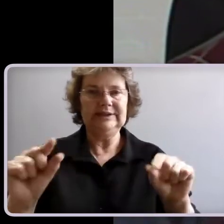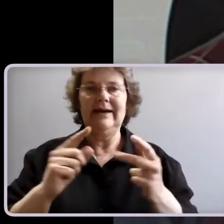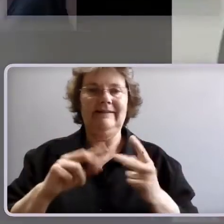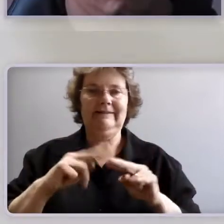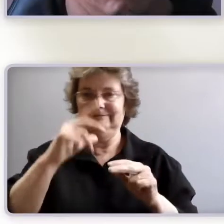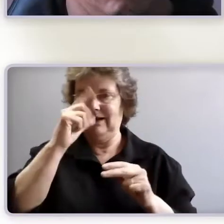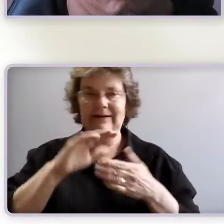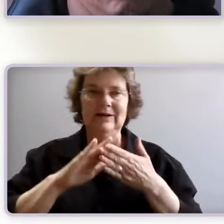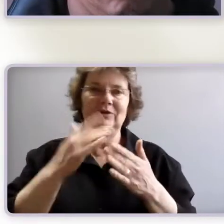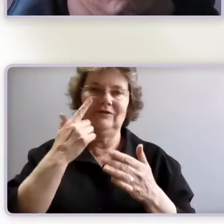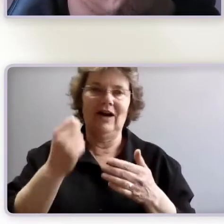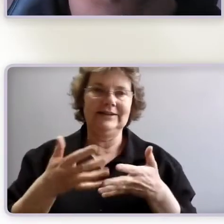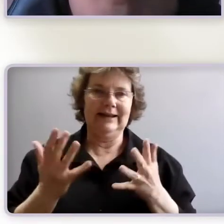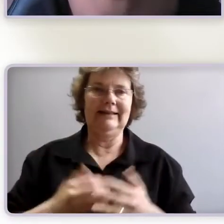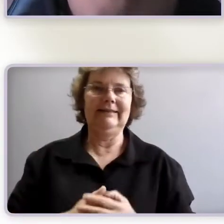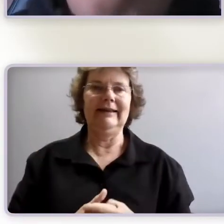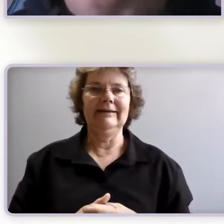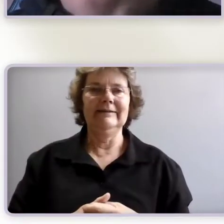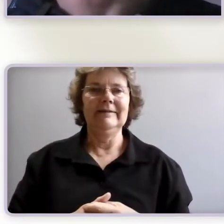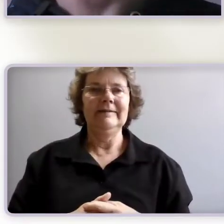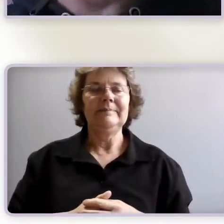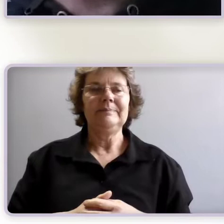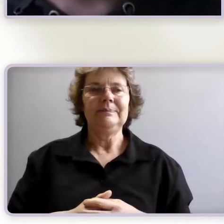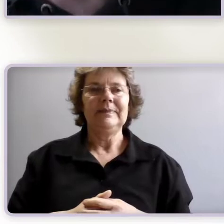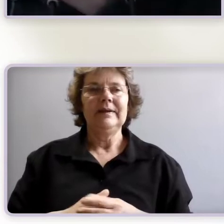the first kind of question that we're going to talk about